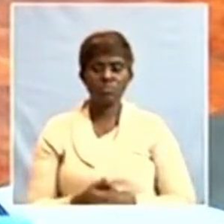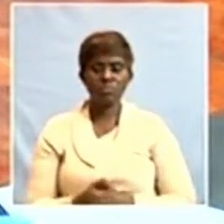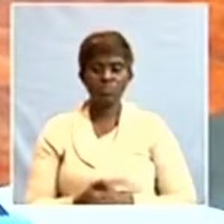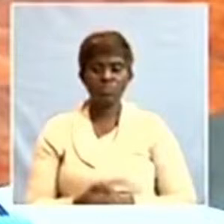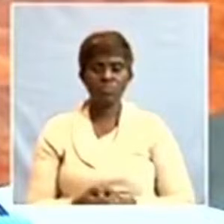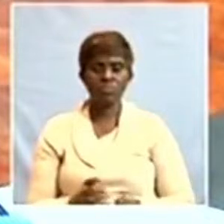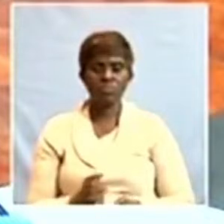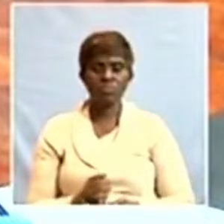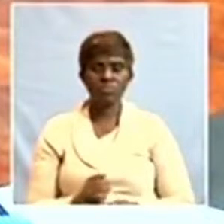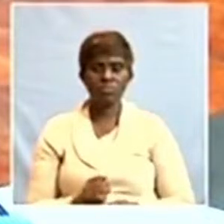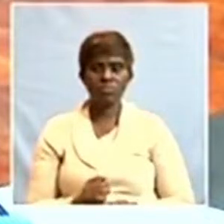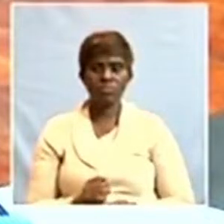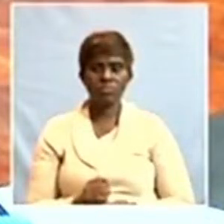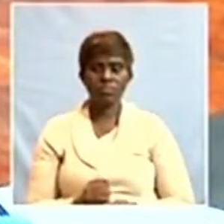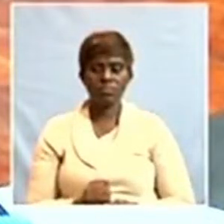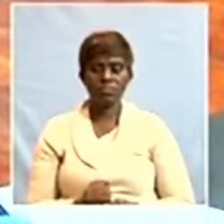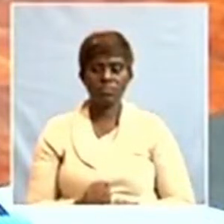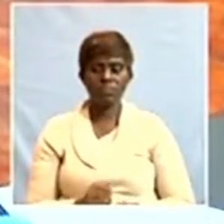Honorable Duck.